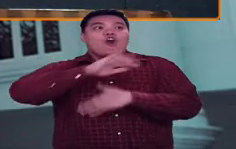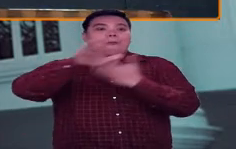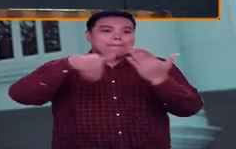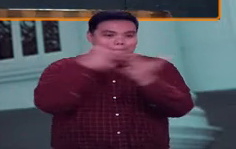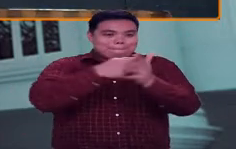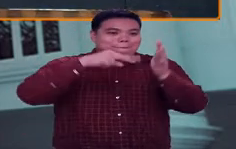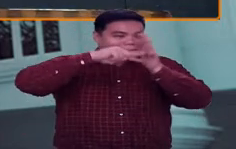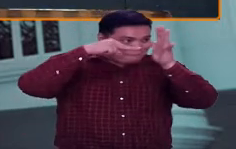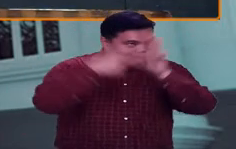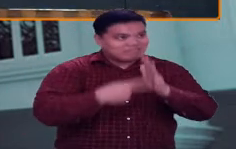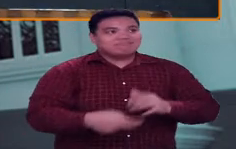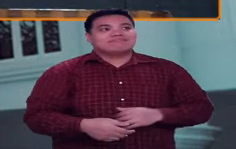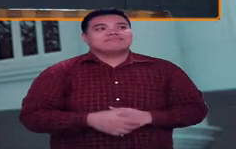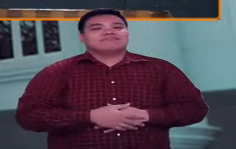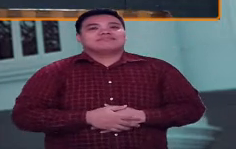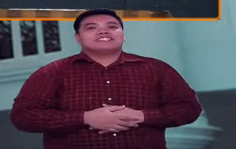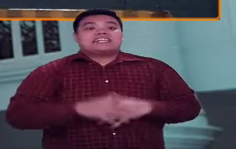means.